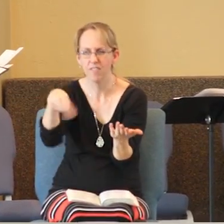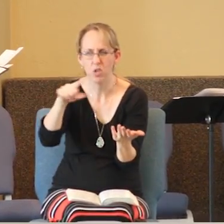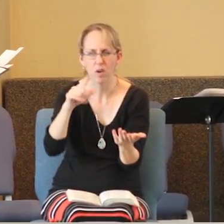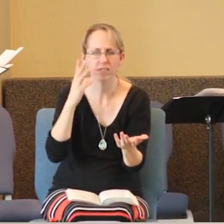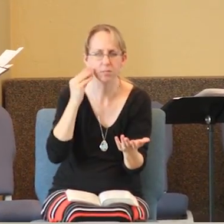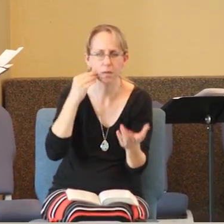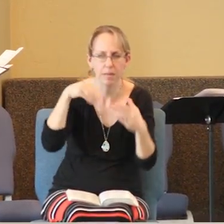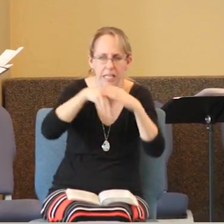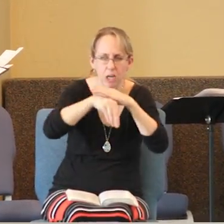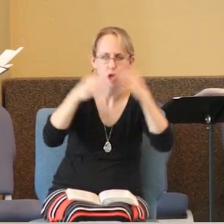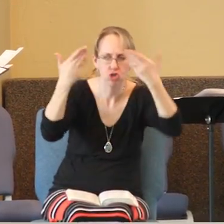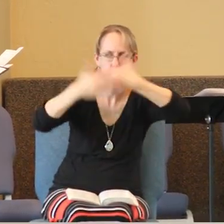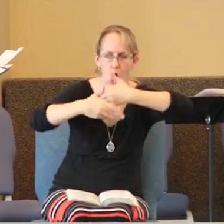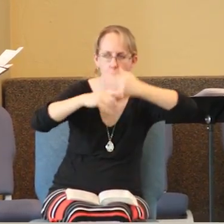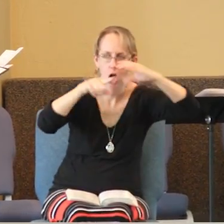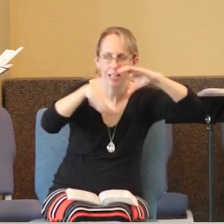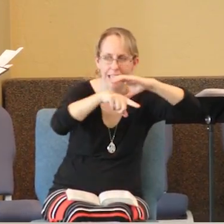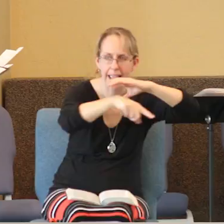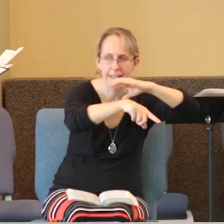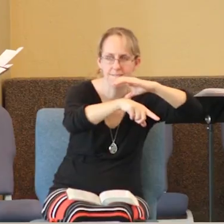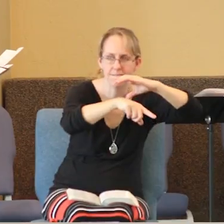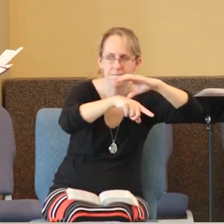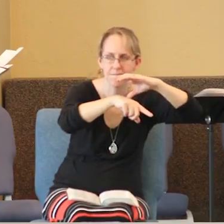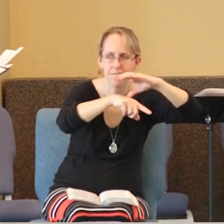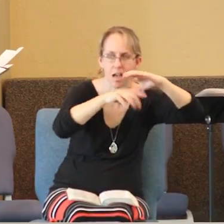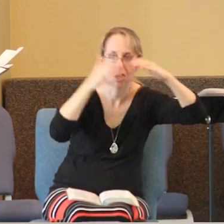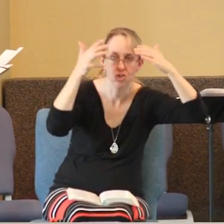Have you ever been in a dark cave?